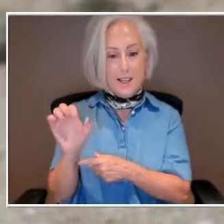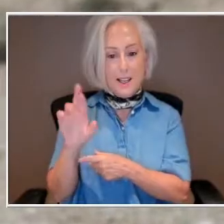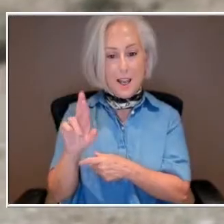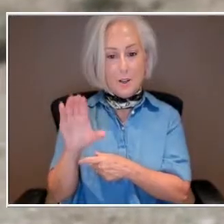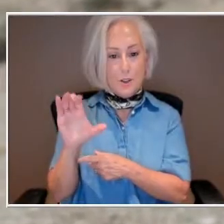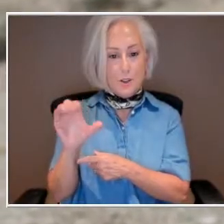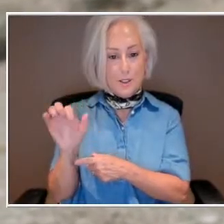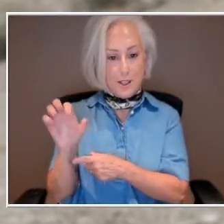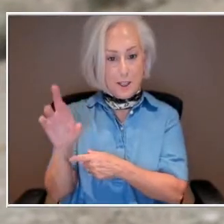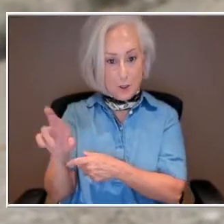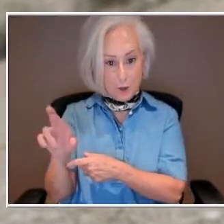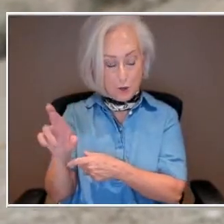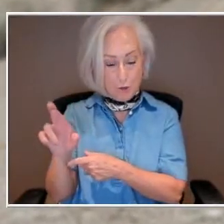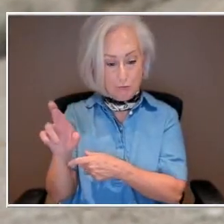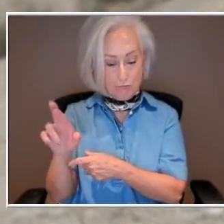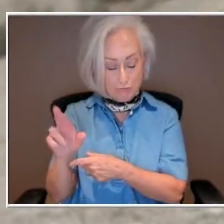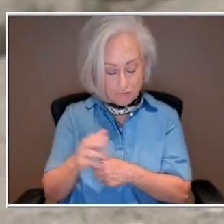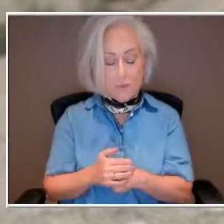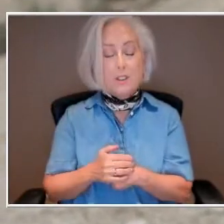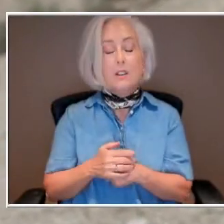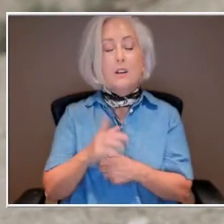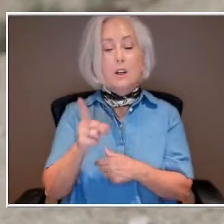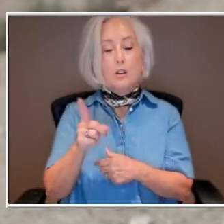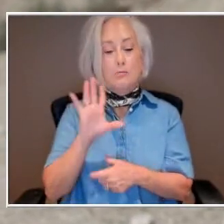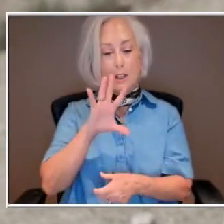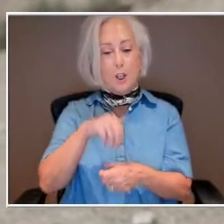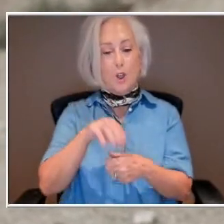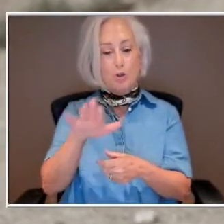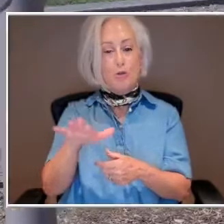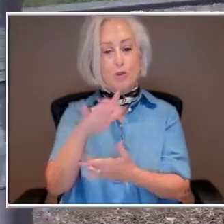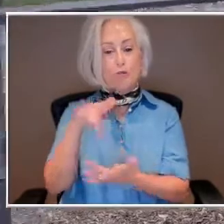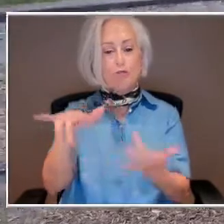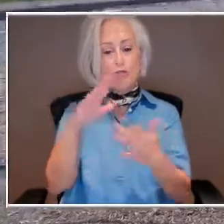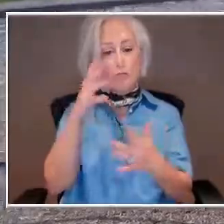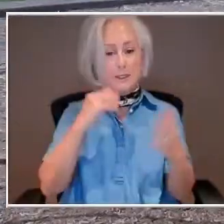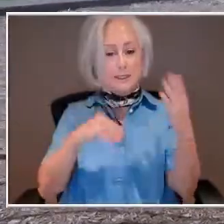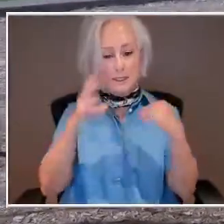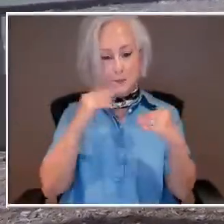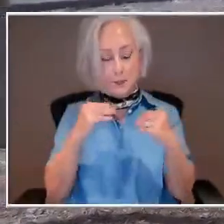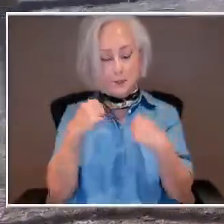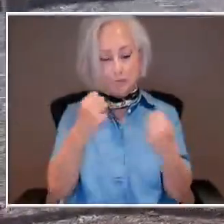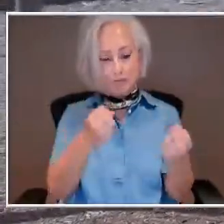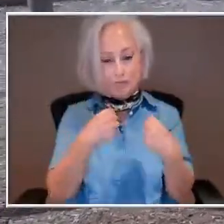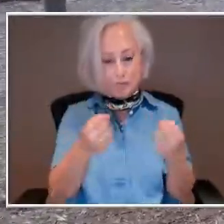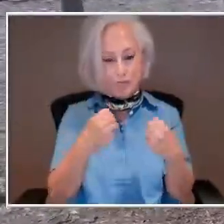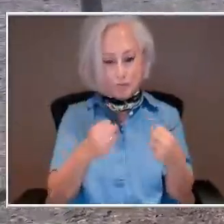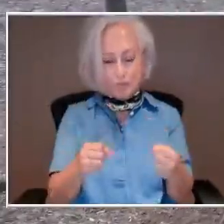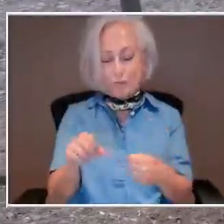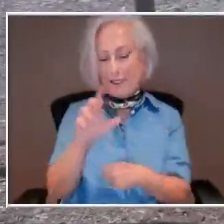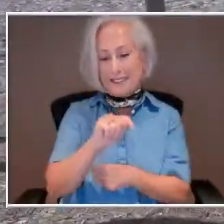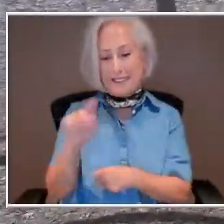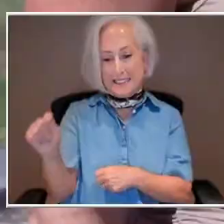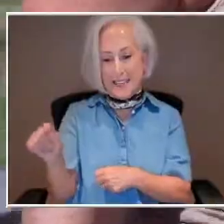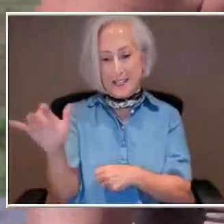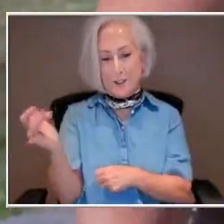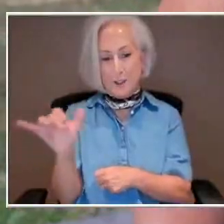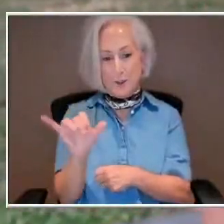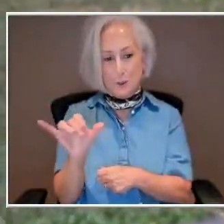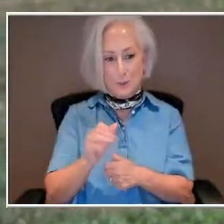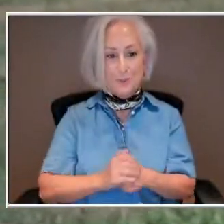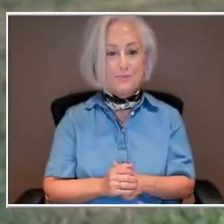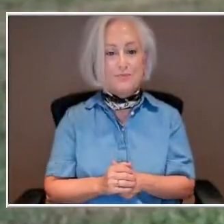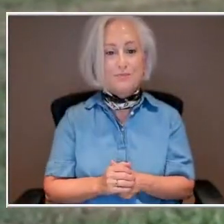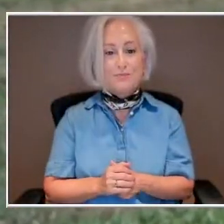trips, tailored treatments, and even a few TikToks. Higher? These are the moments